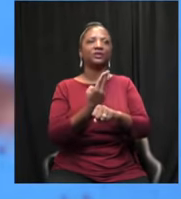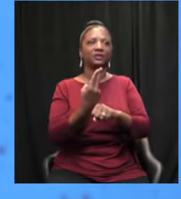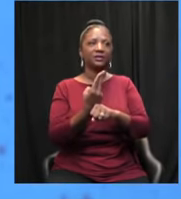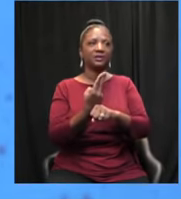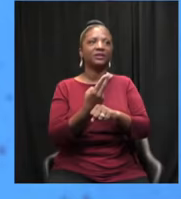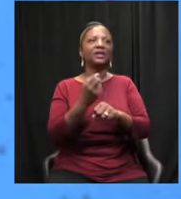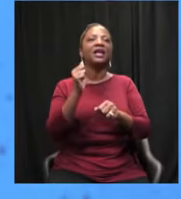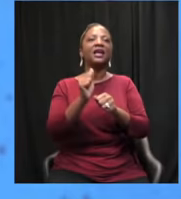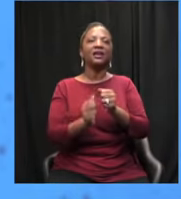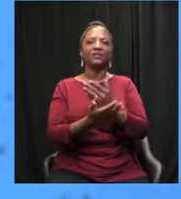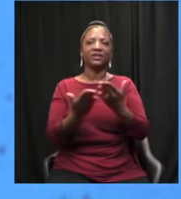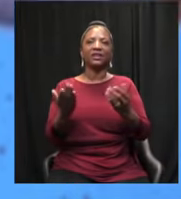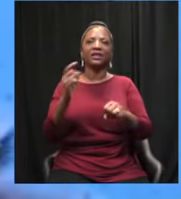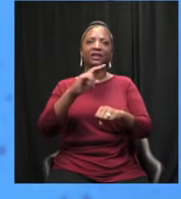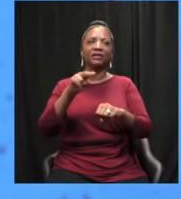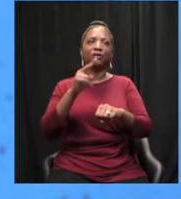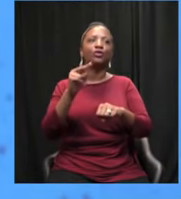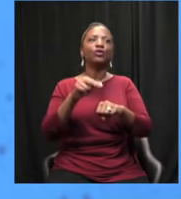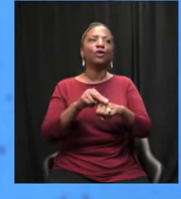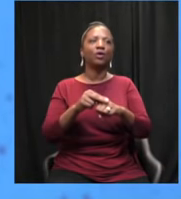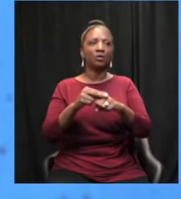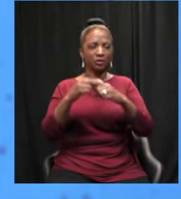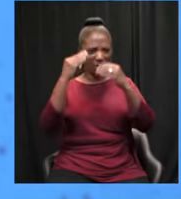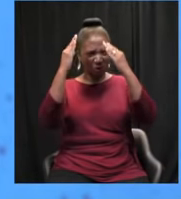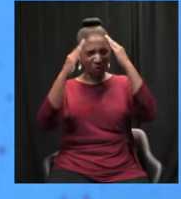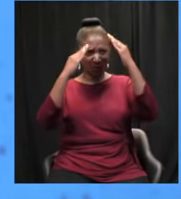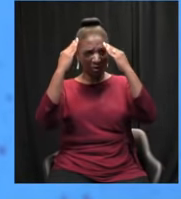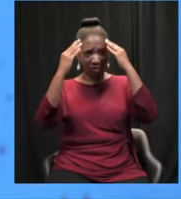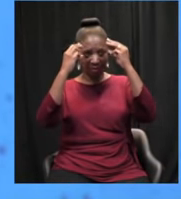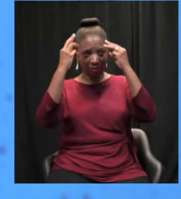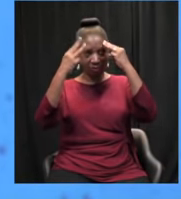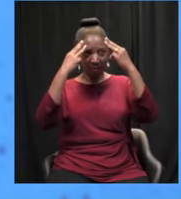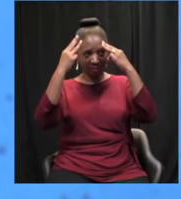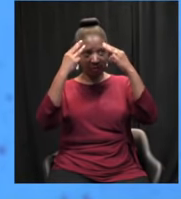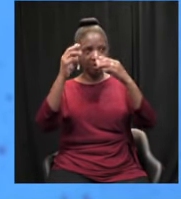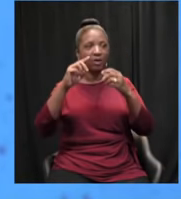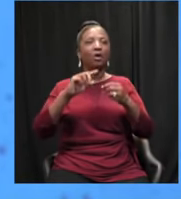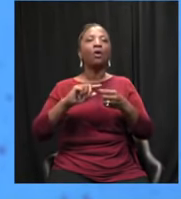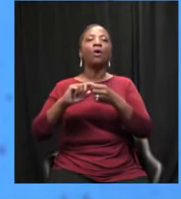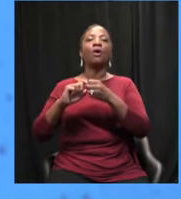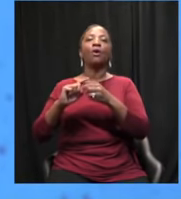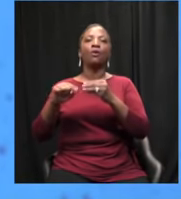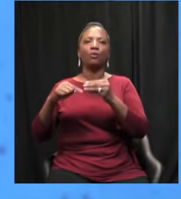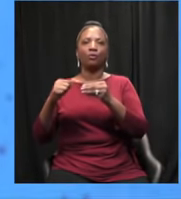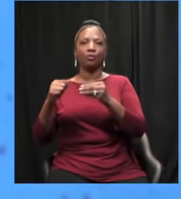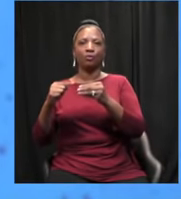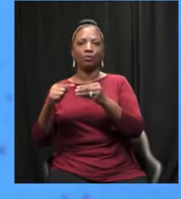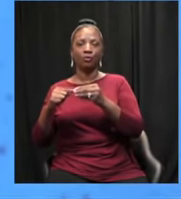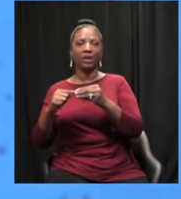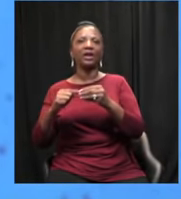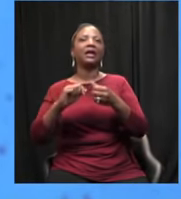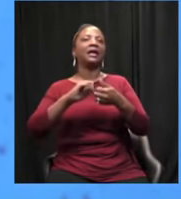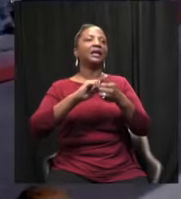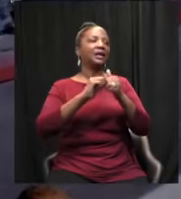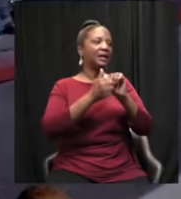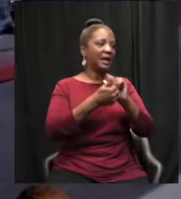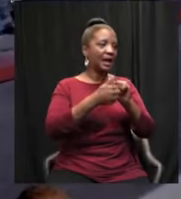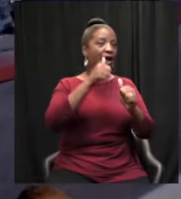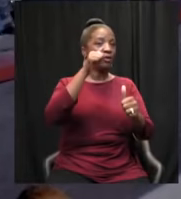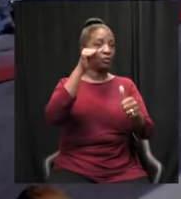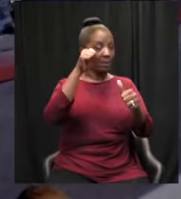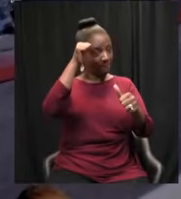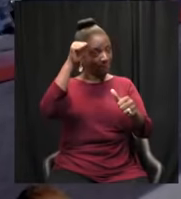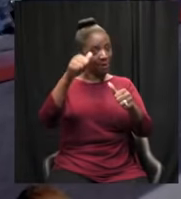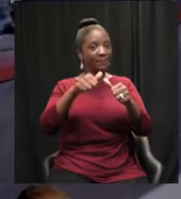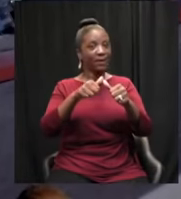fret about when. You don't fret about how. You just remind yourself, Jesus Christ, the same